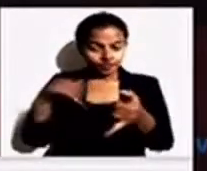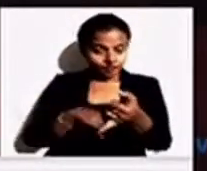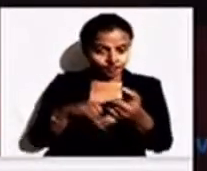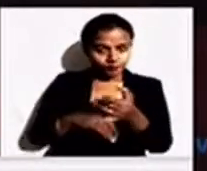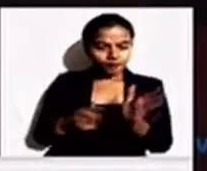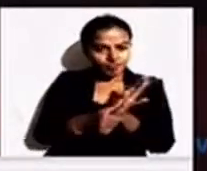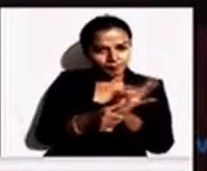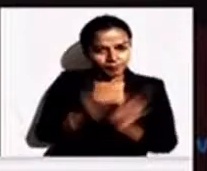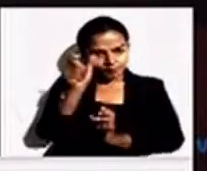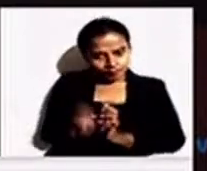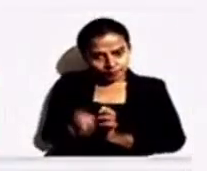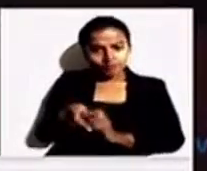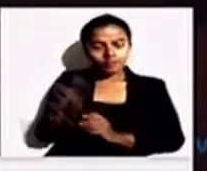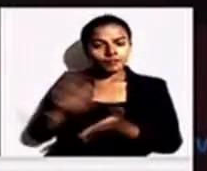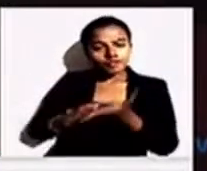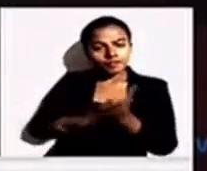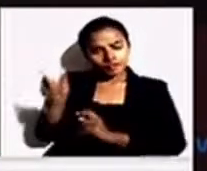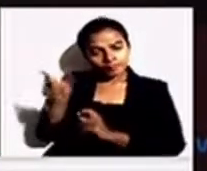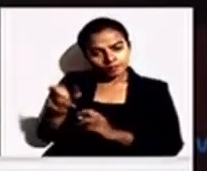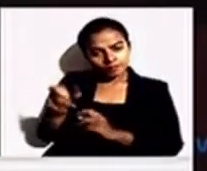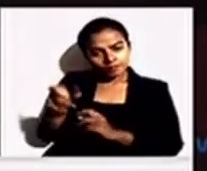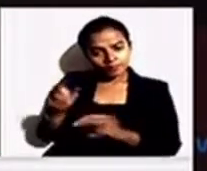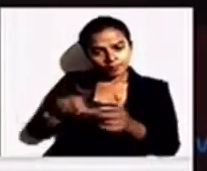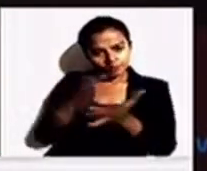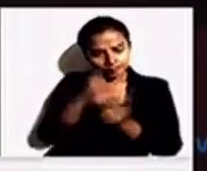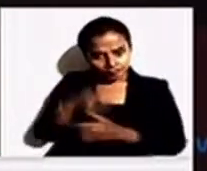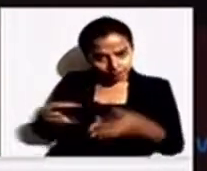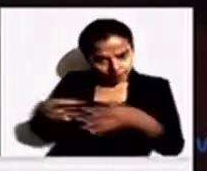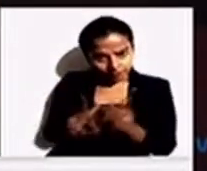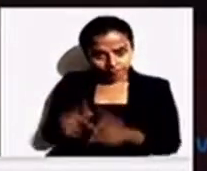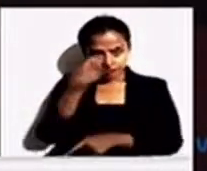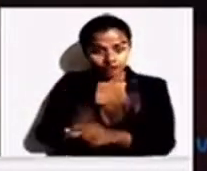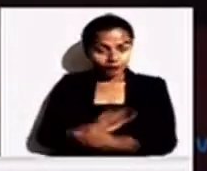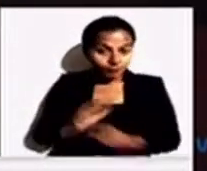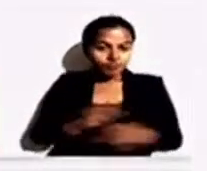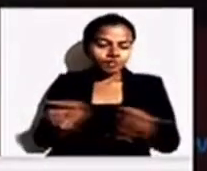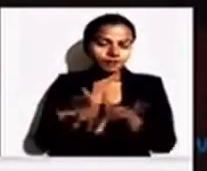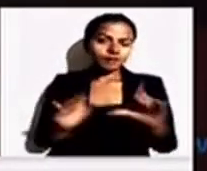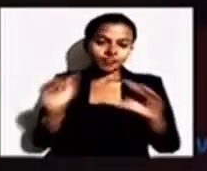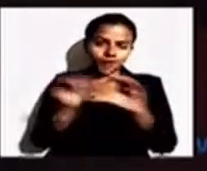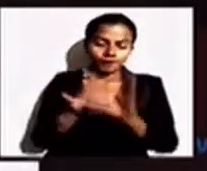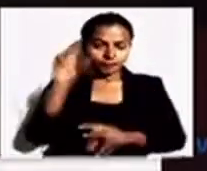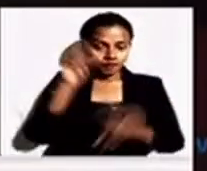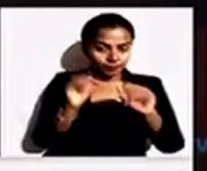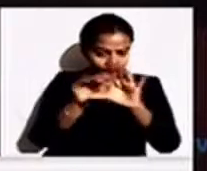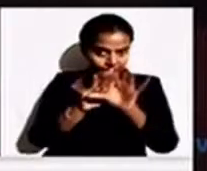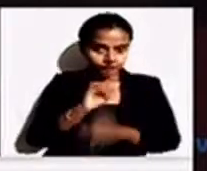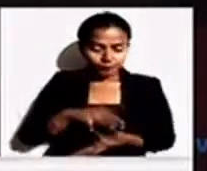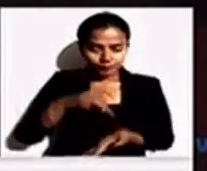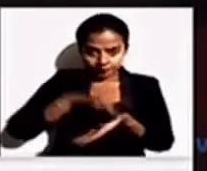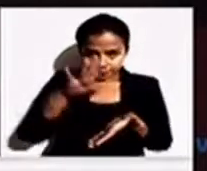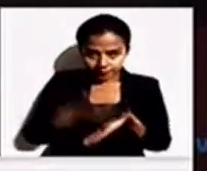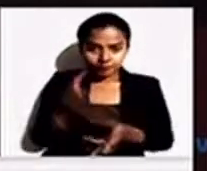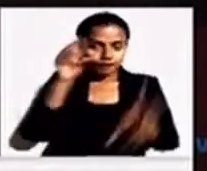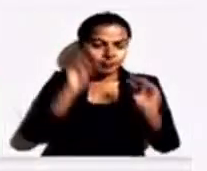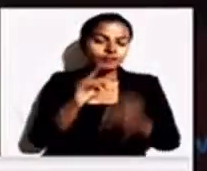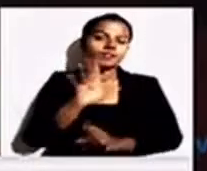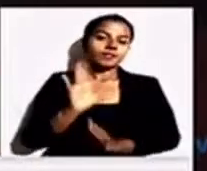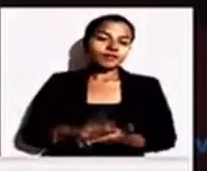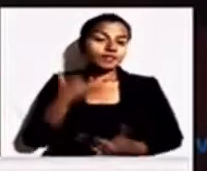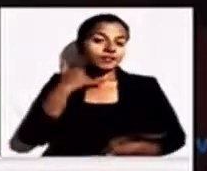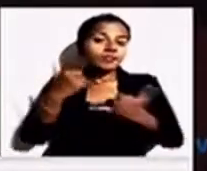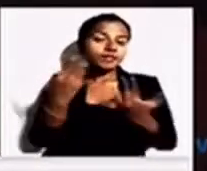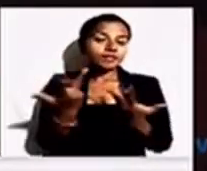Valikara. They conducted a trial run before the unrest. Intelligence units have confirmed these incidents. The telephone numbers used by these individuals had